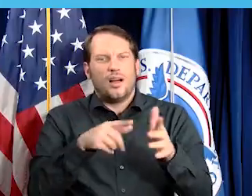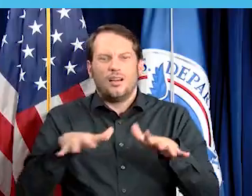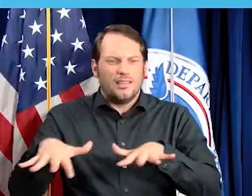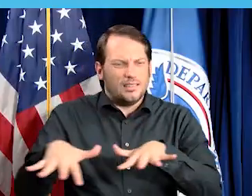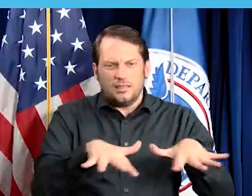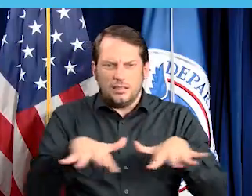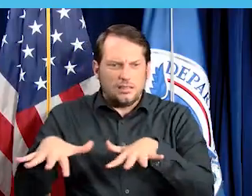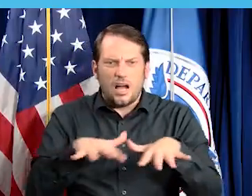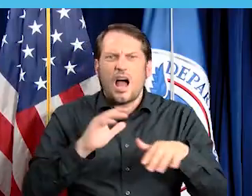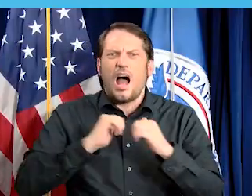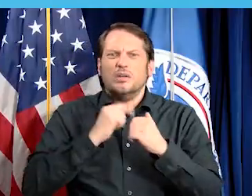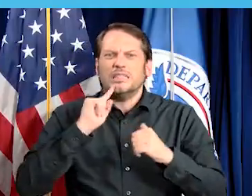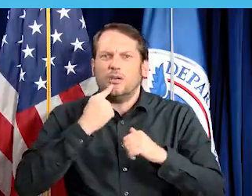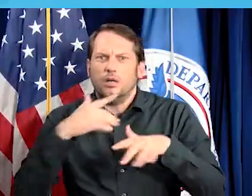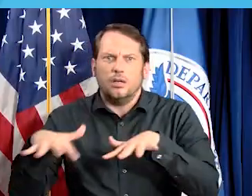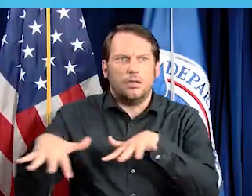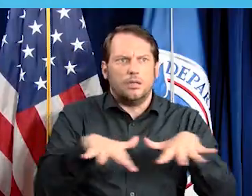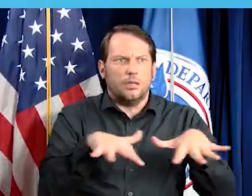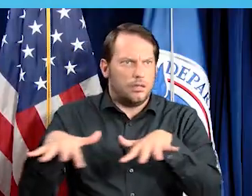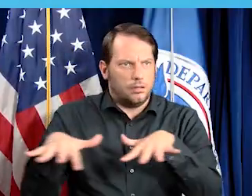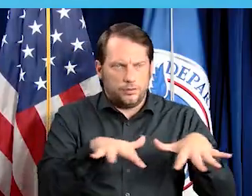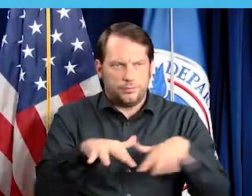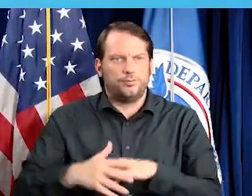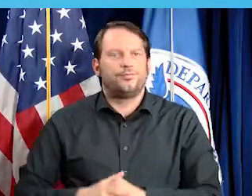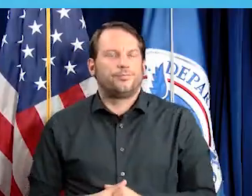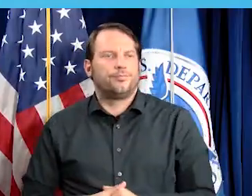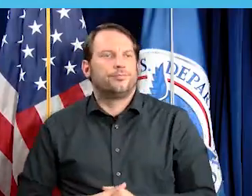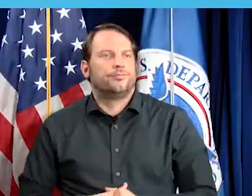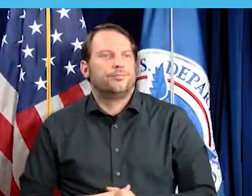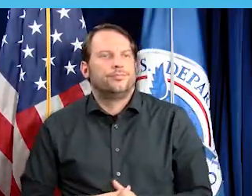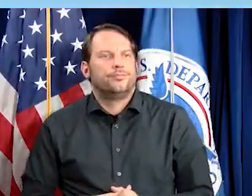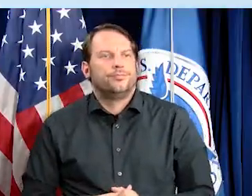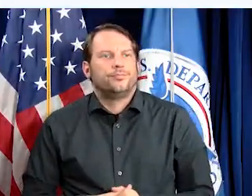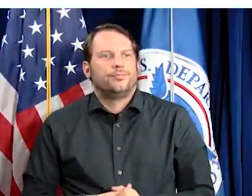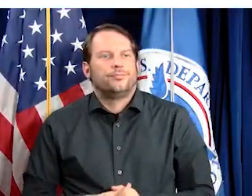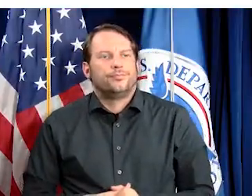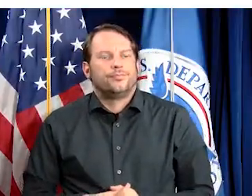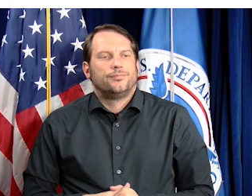conducting similar work, and many of which are on citizenscience.gov.